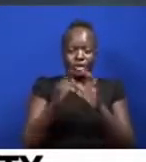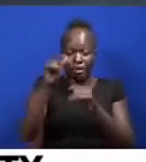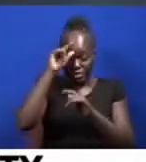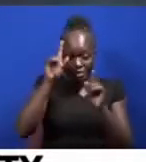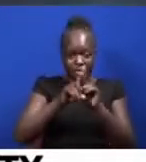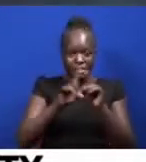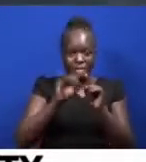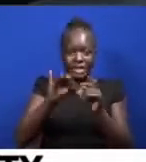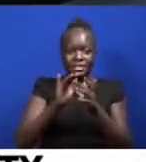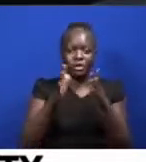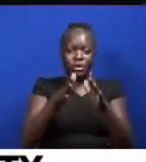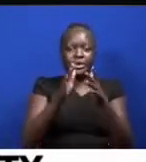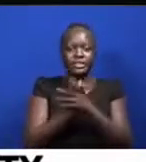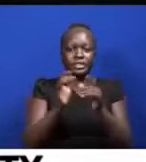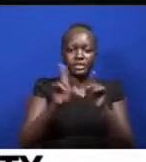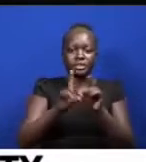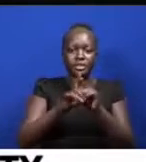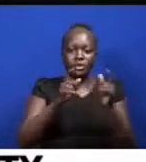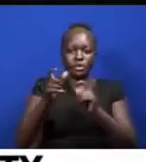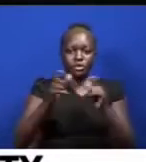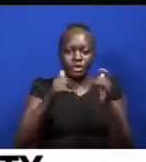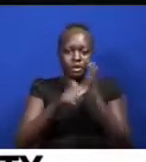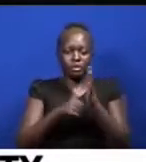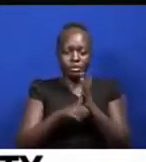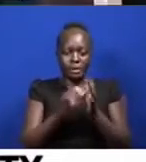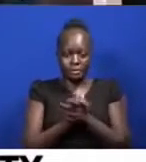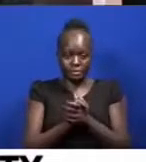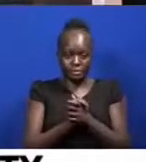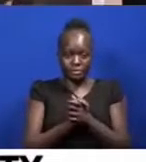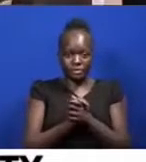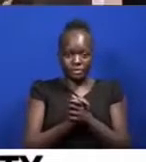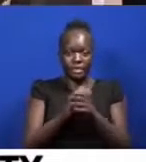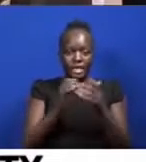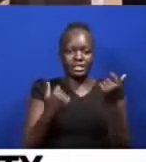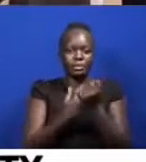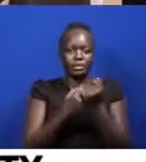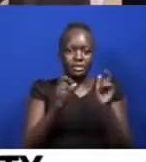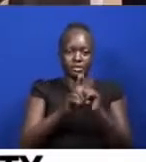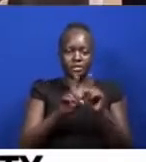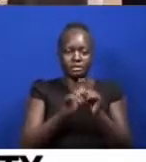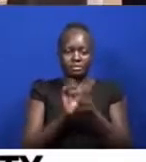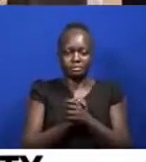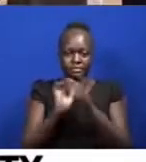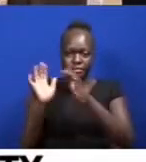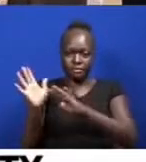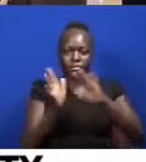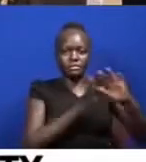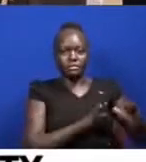urged to seek ways of mitigating the strife through some means of support. Dolly Mirigi,